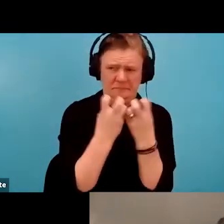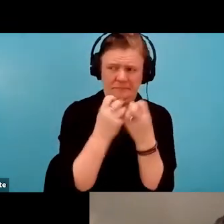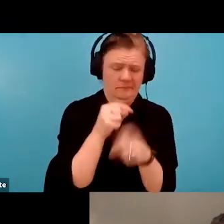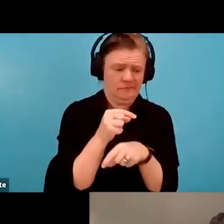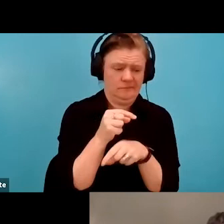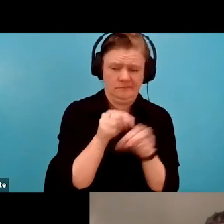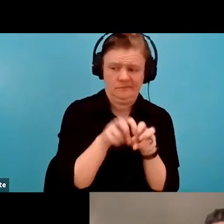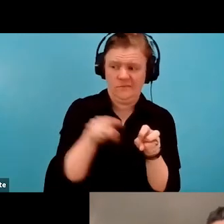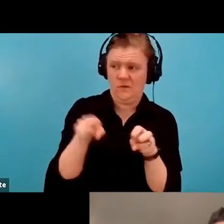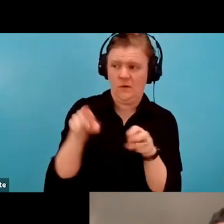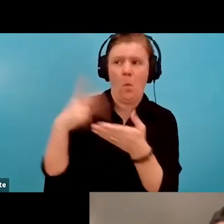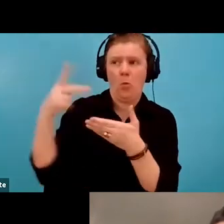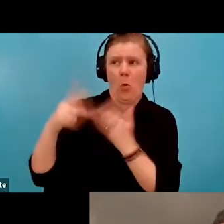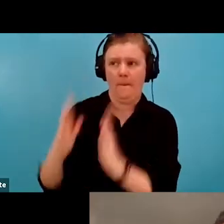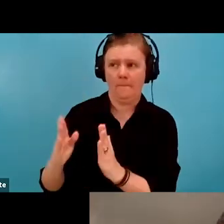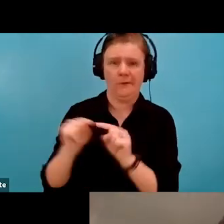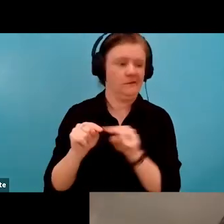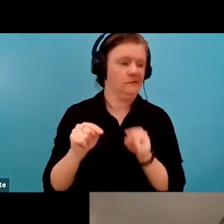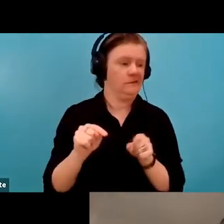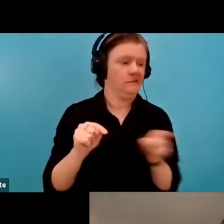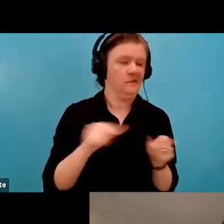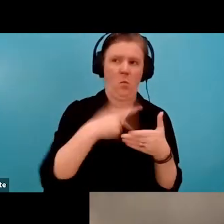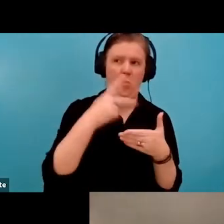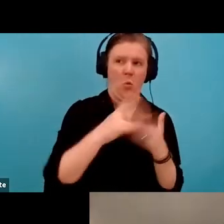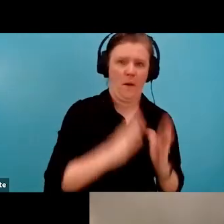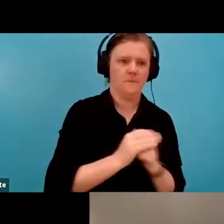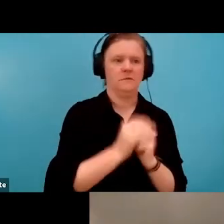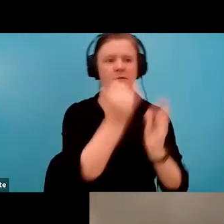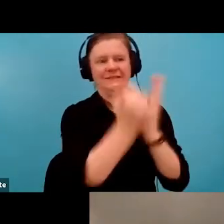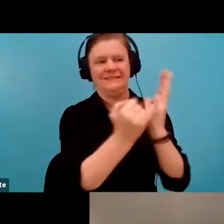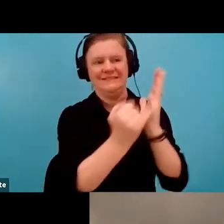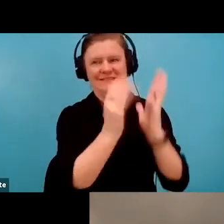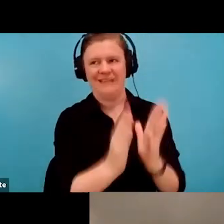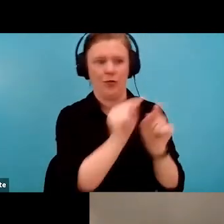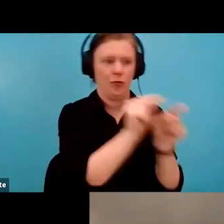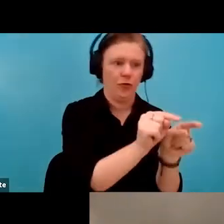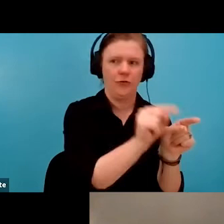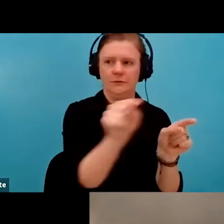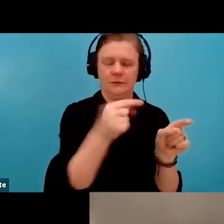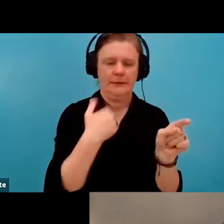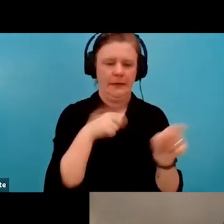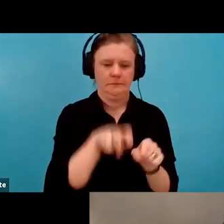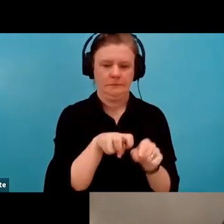one programmer, the person behind me is another programmer, the designer and sort of product lead is here, and